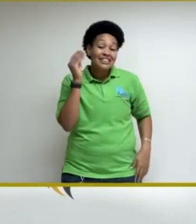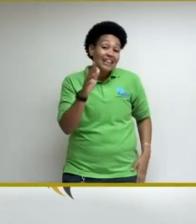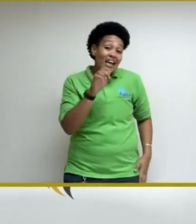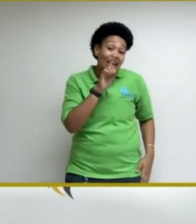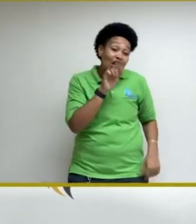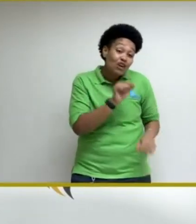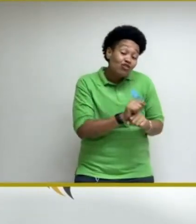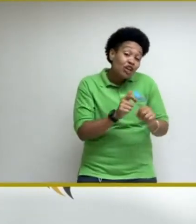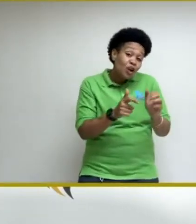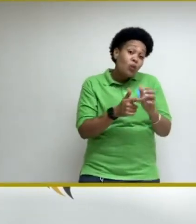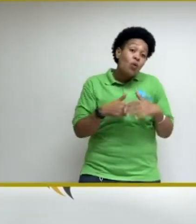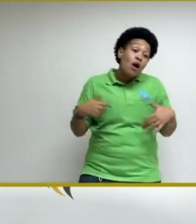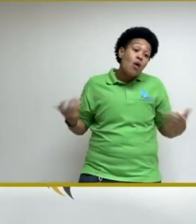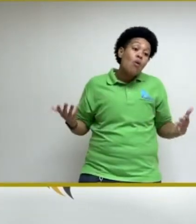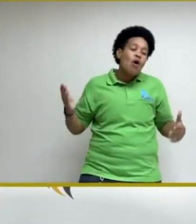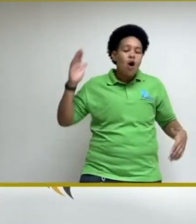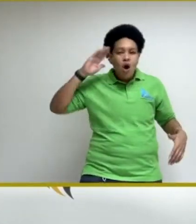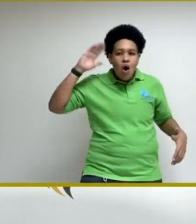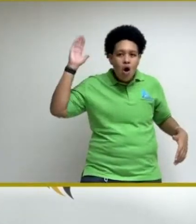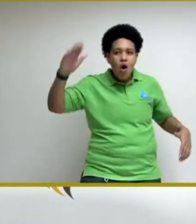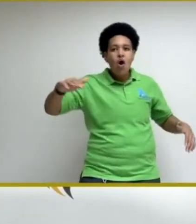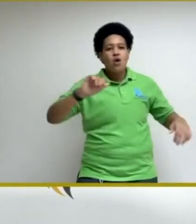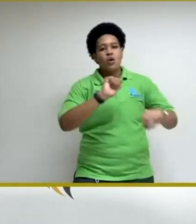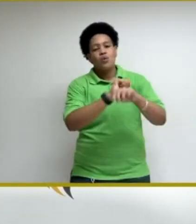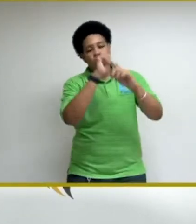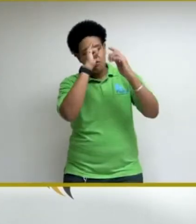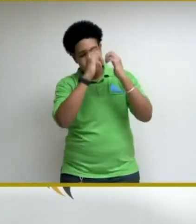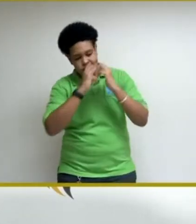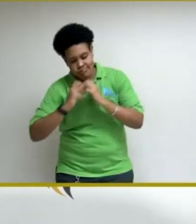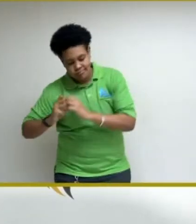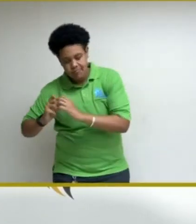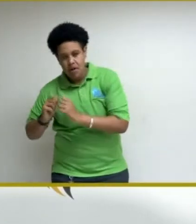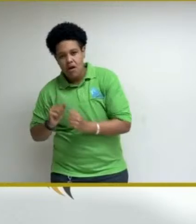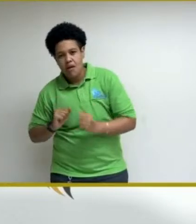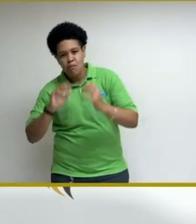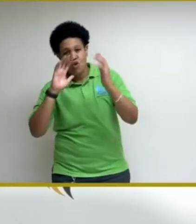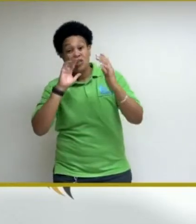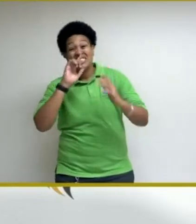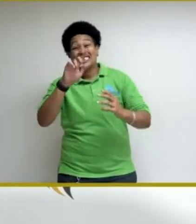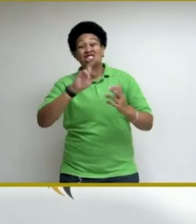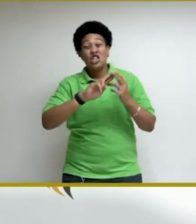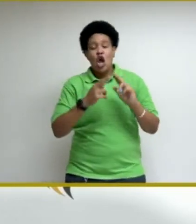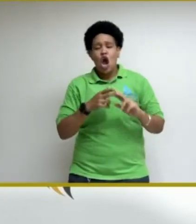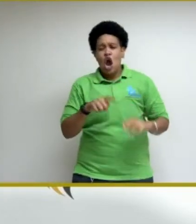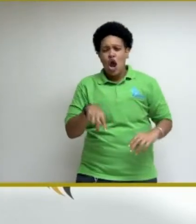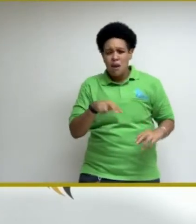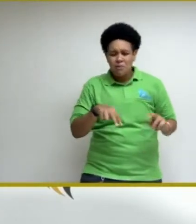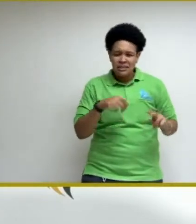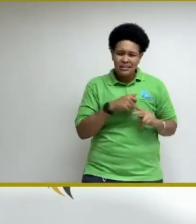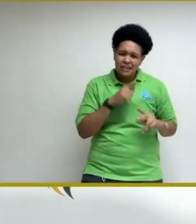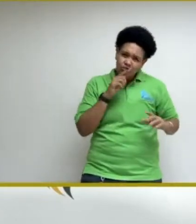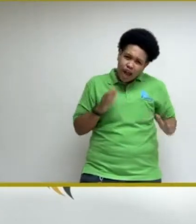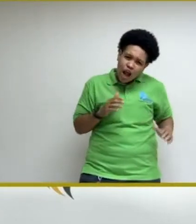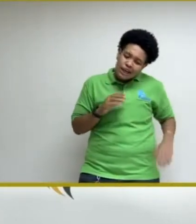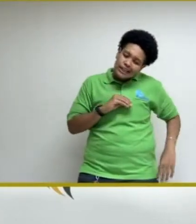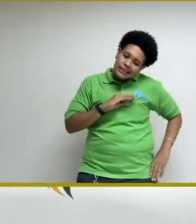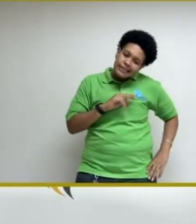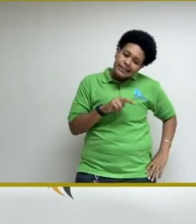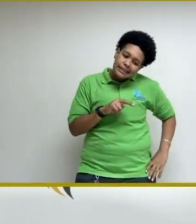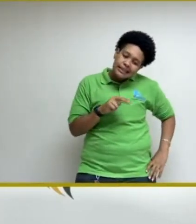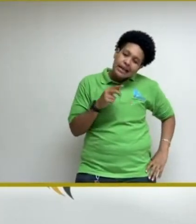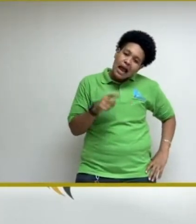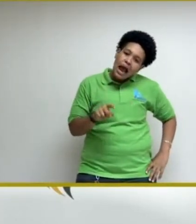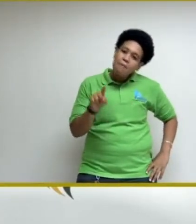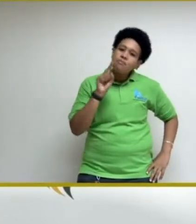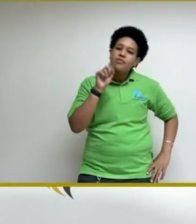really requires all of government approach. The numbers are encouraging.